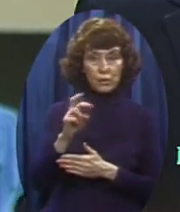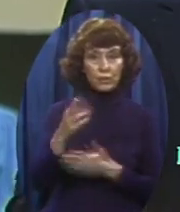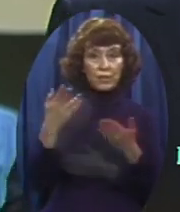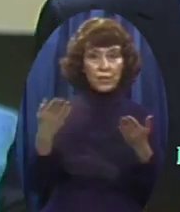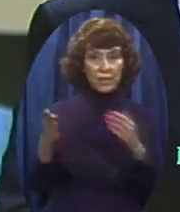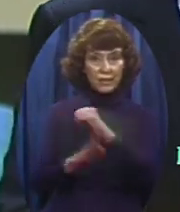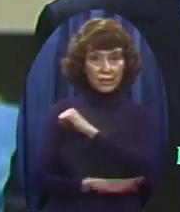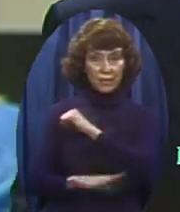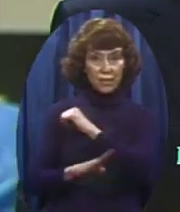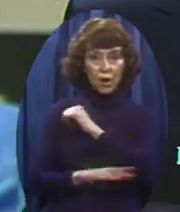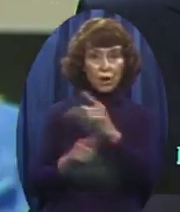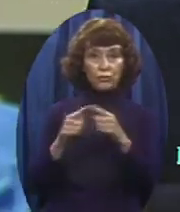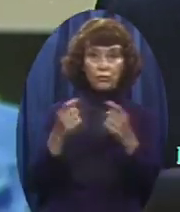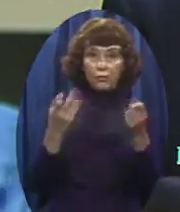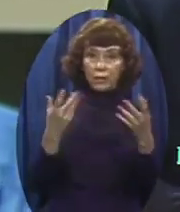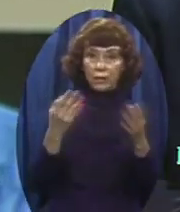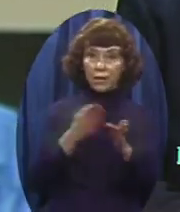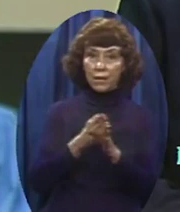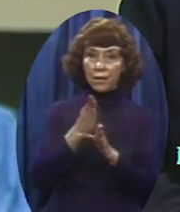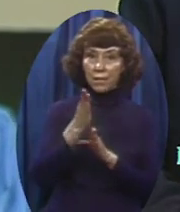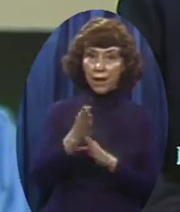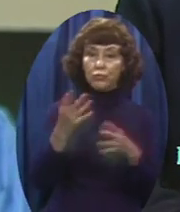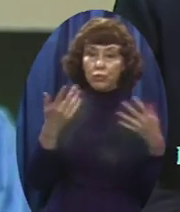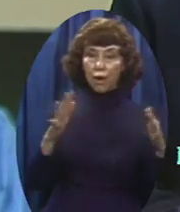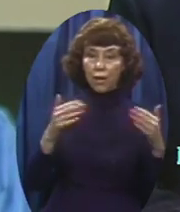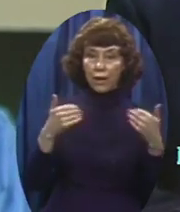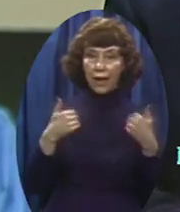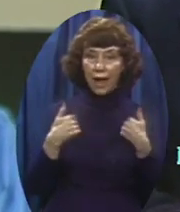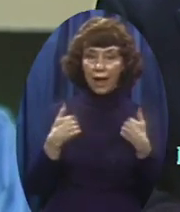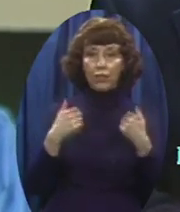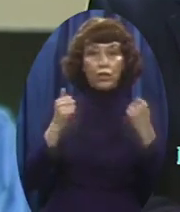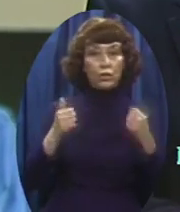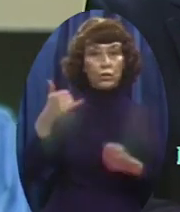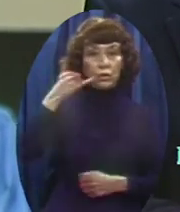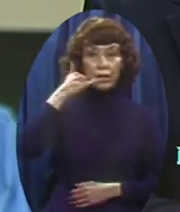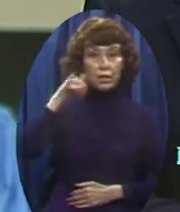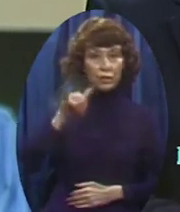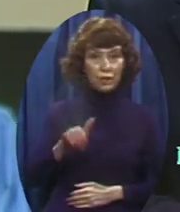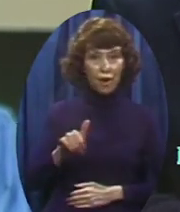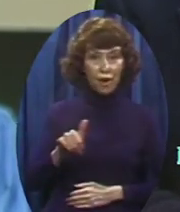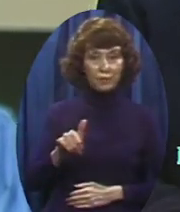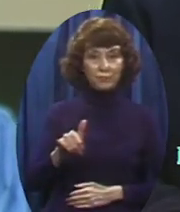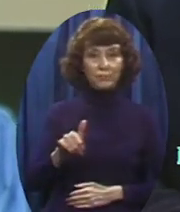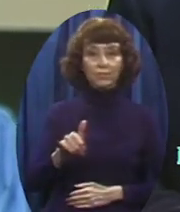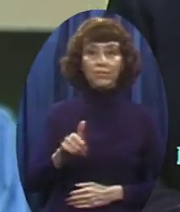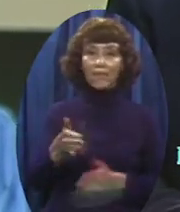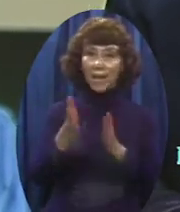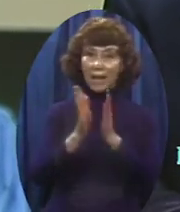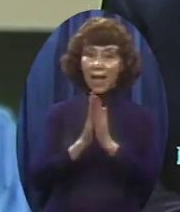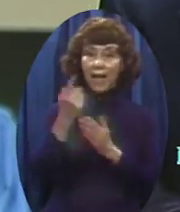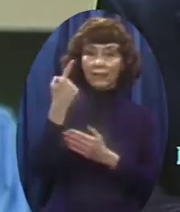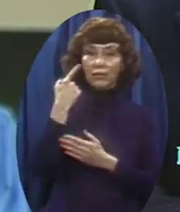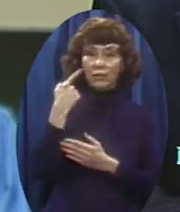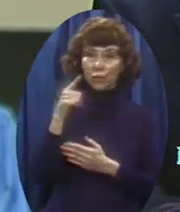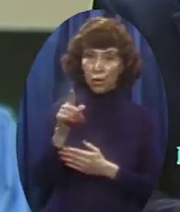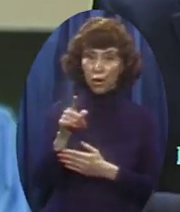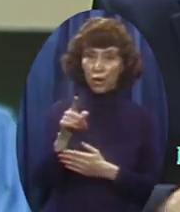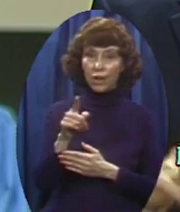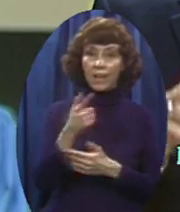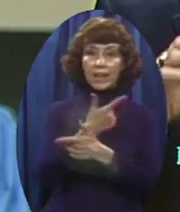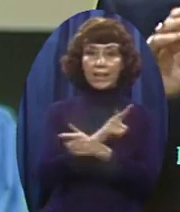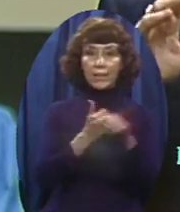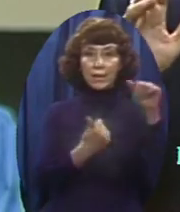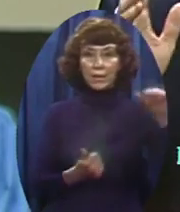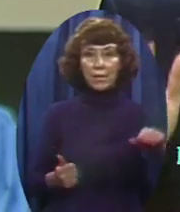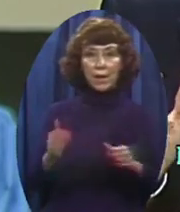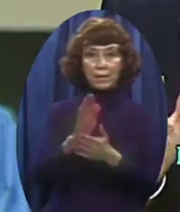the toll-free number and simply say, when the operator answers, send me a Liberty Baptist College catalog